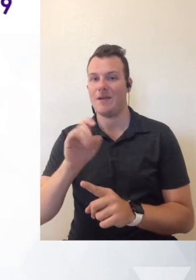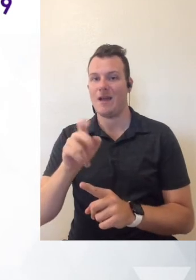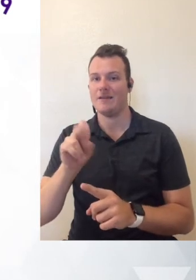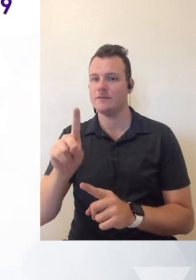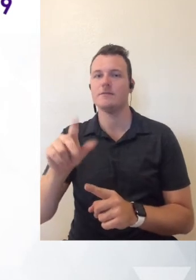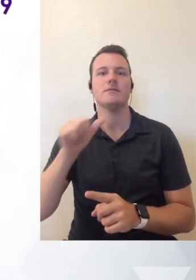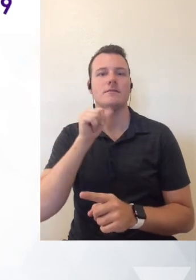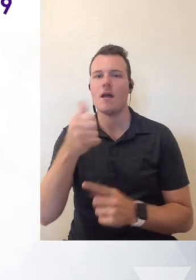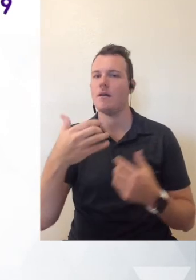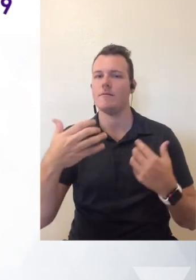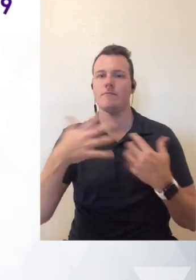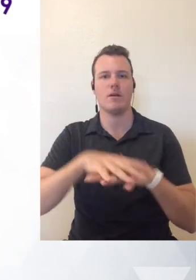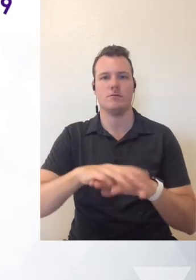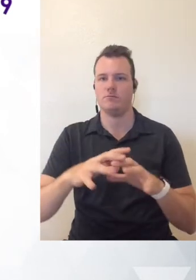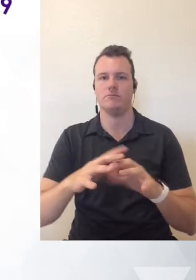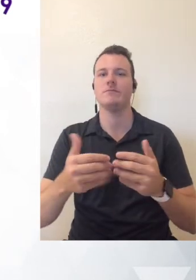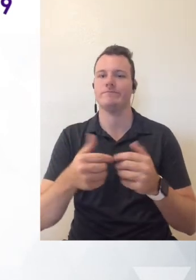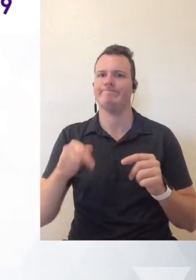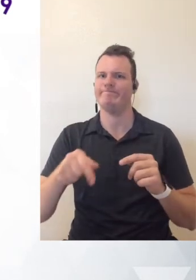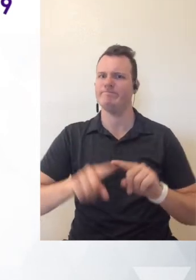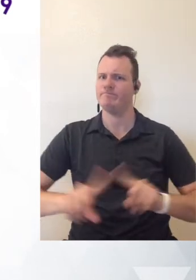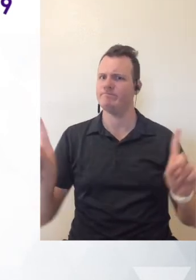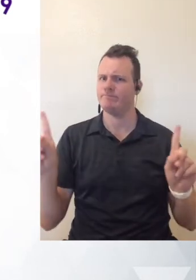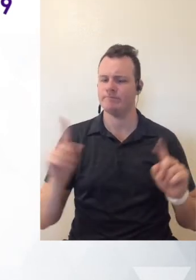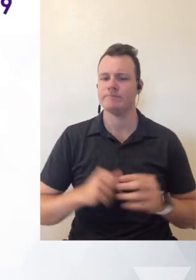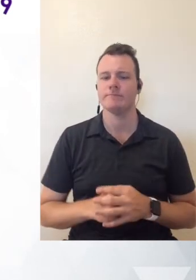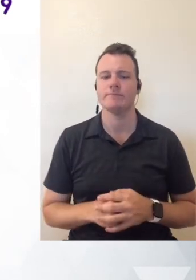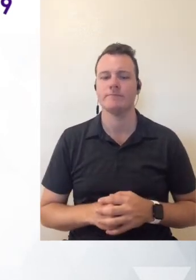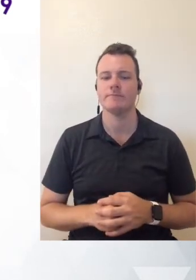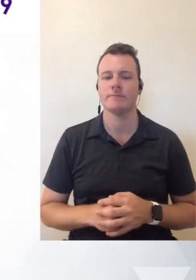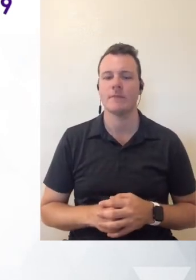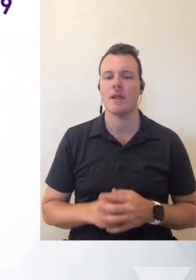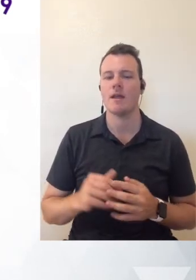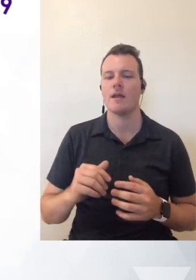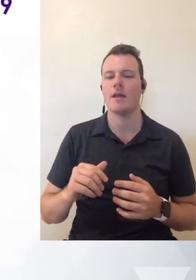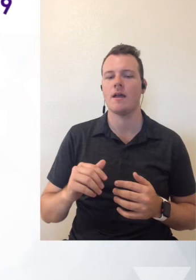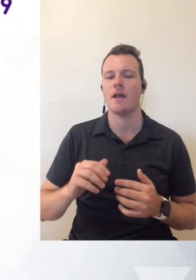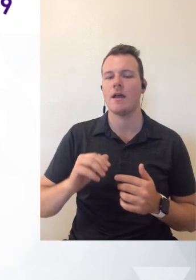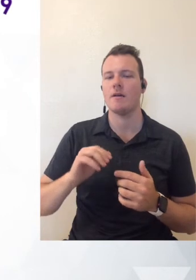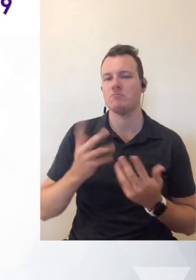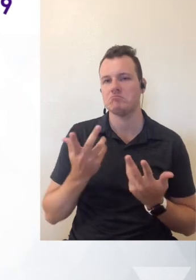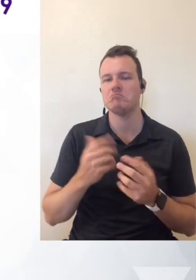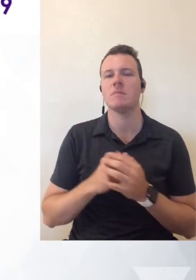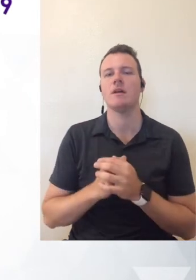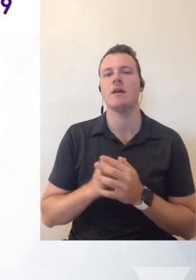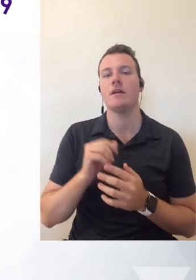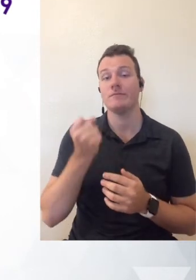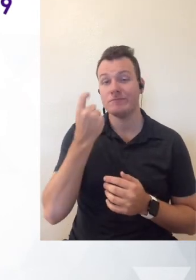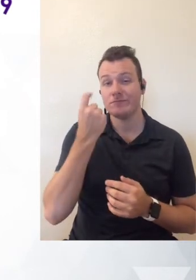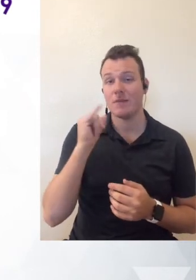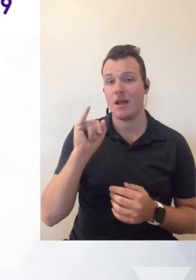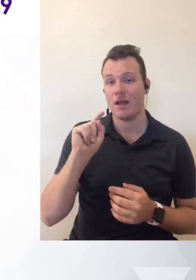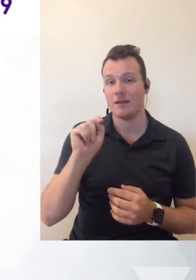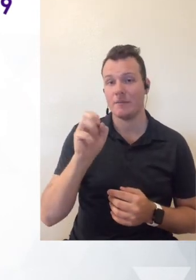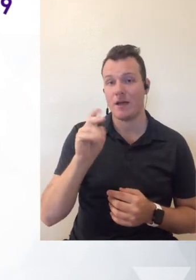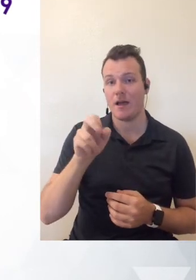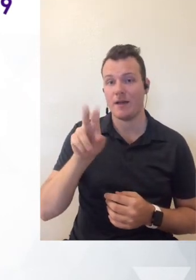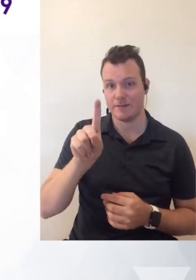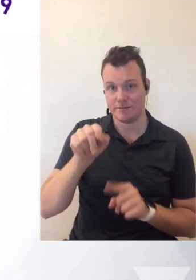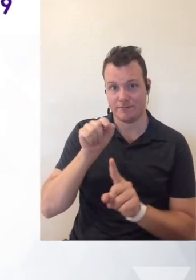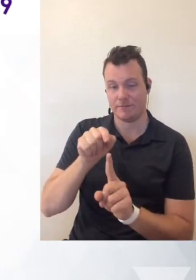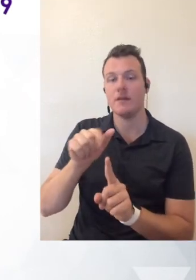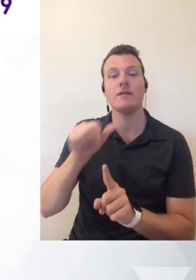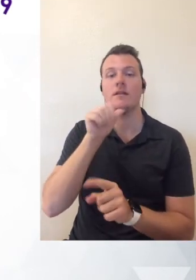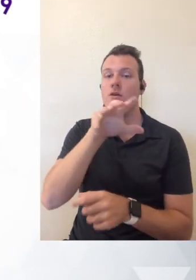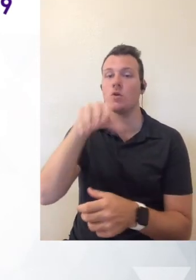okay? So the only difference here is in the itemized calculation, I'm